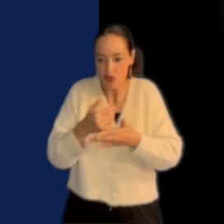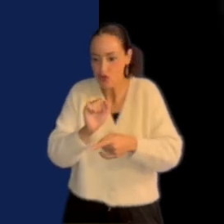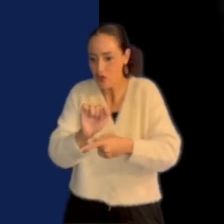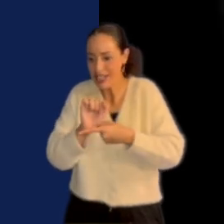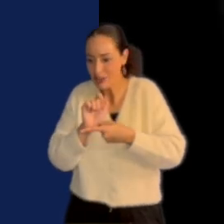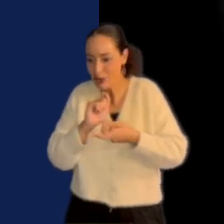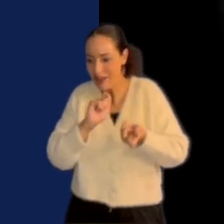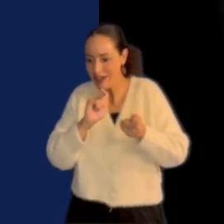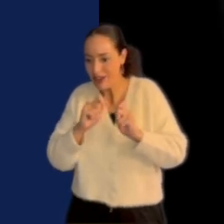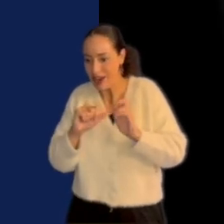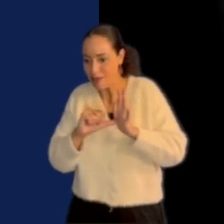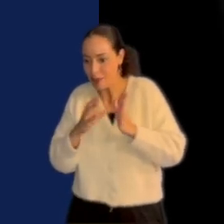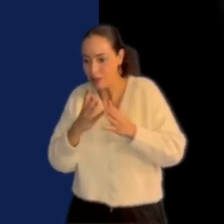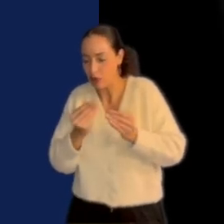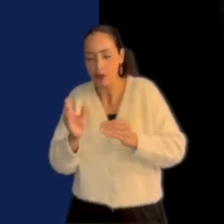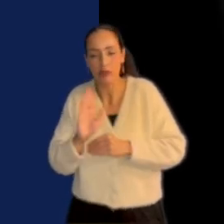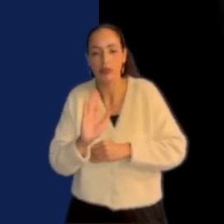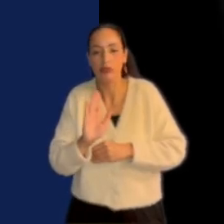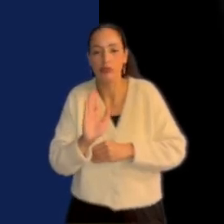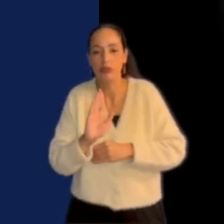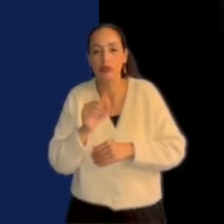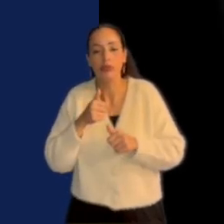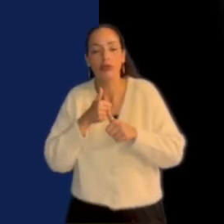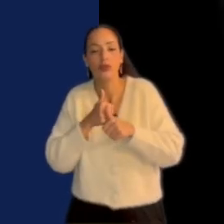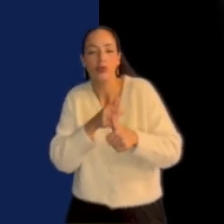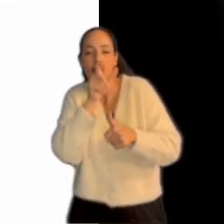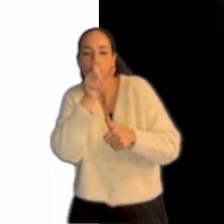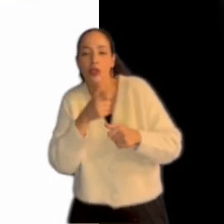in the darkness and helping them to find a way out.